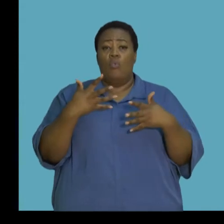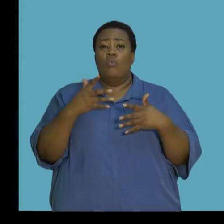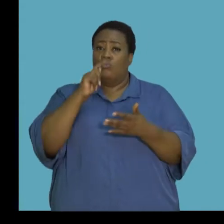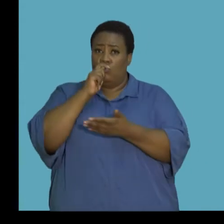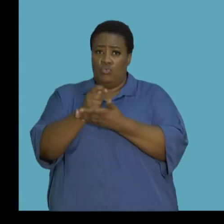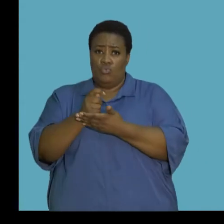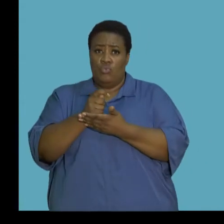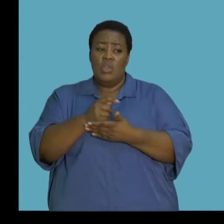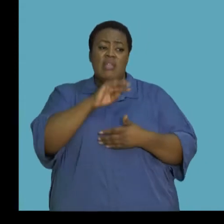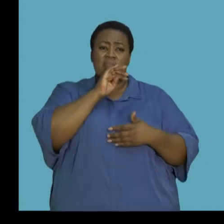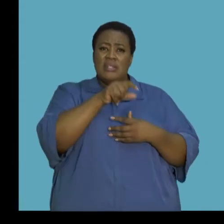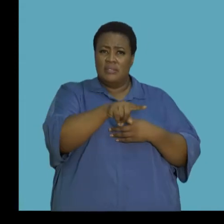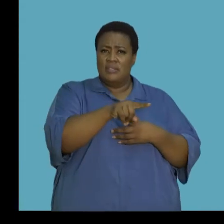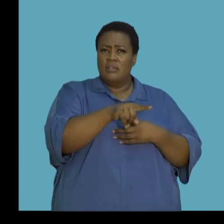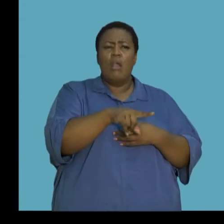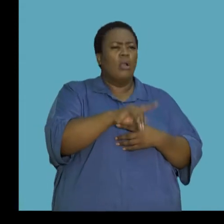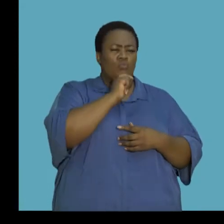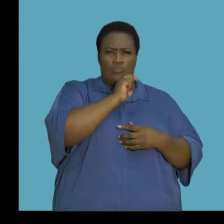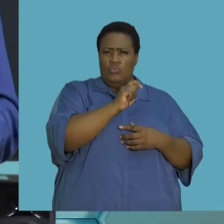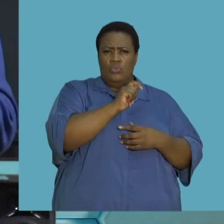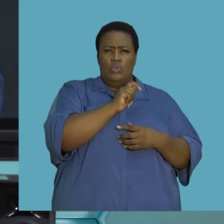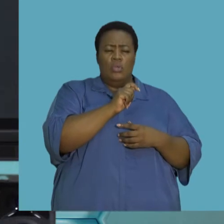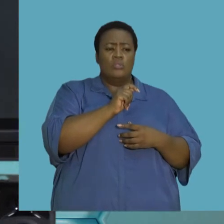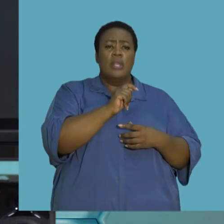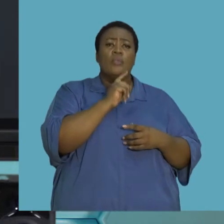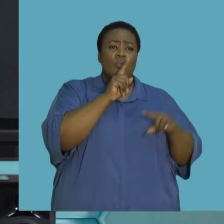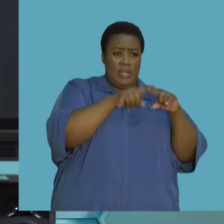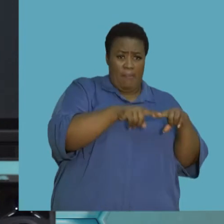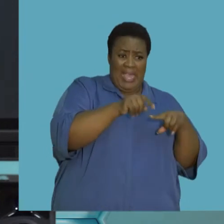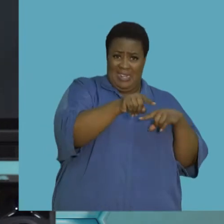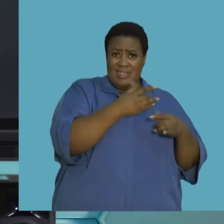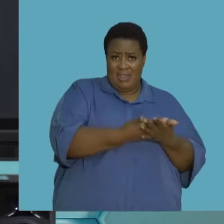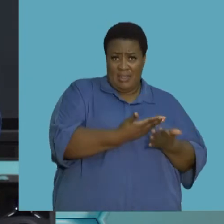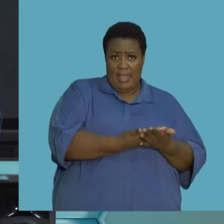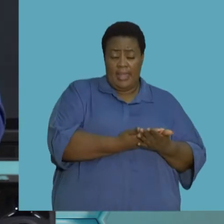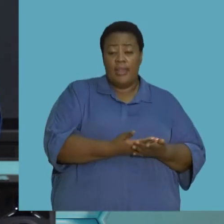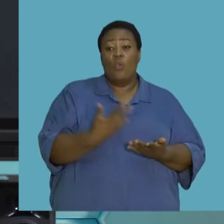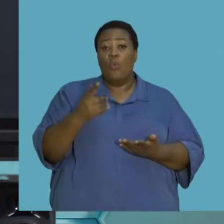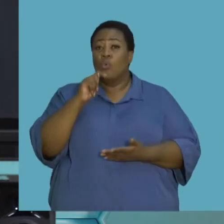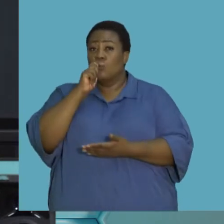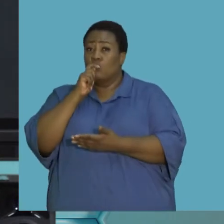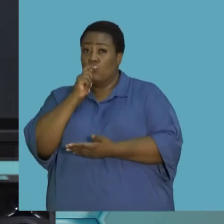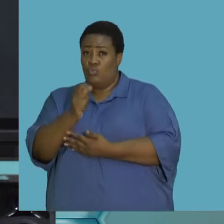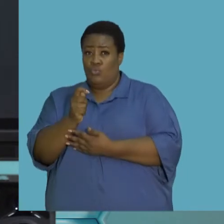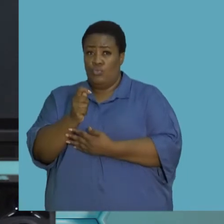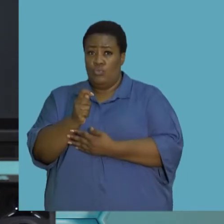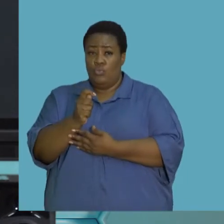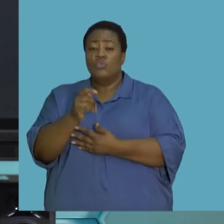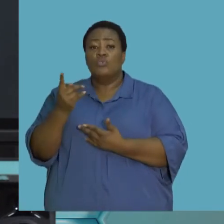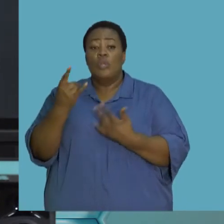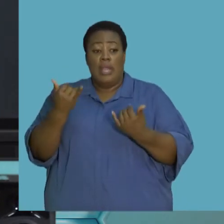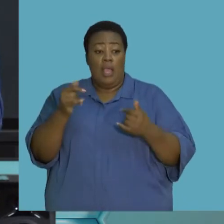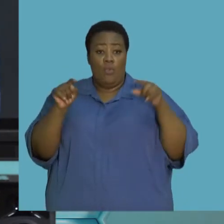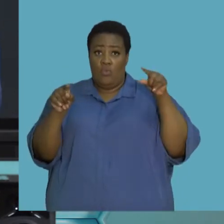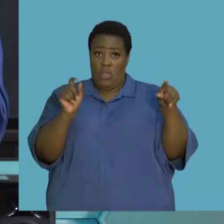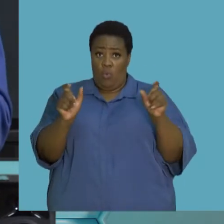reliable means you can count on. Valid means it's true, it's accurate. So let's look at these terms in the context